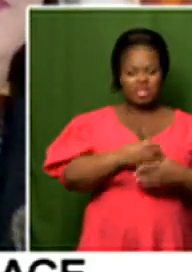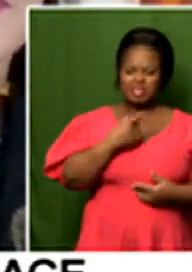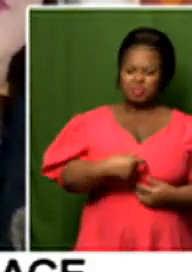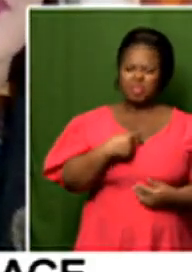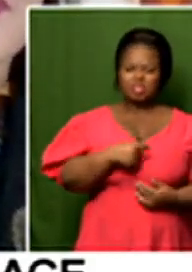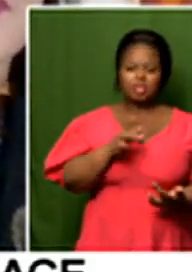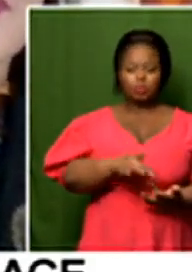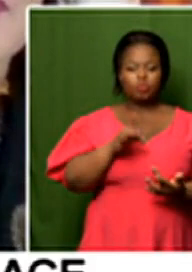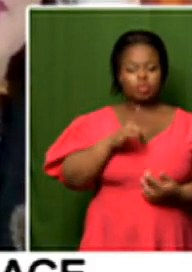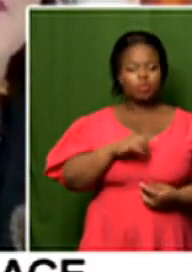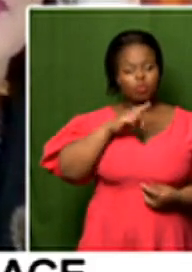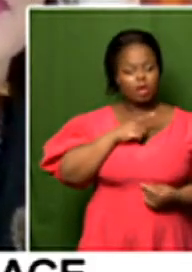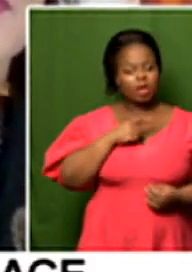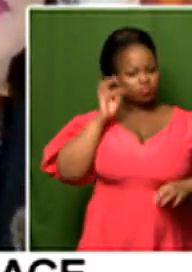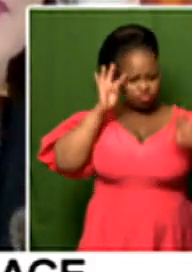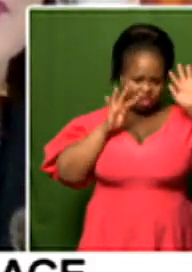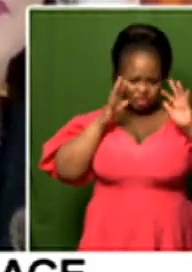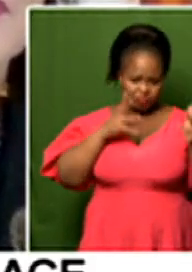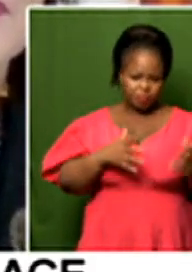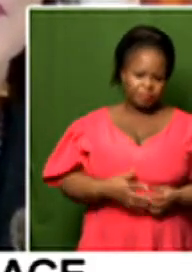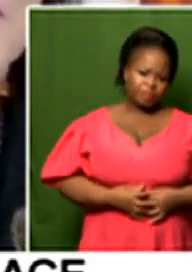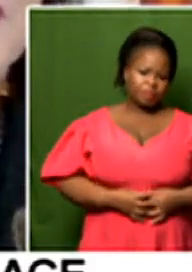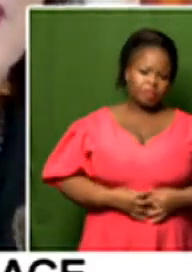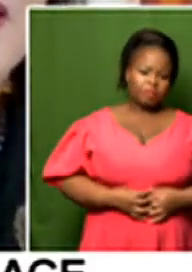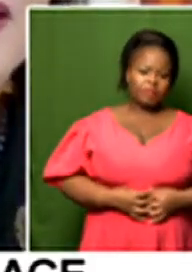choice, what inspires your creativity?